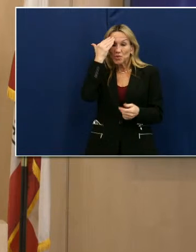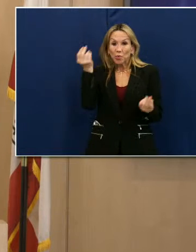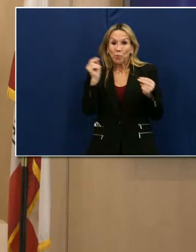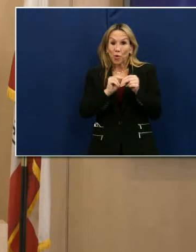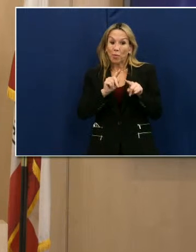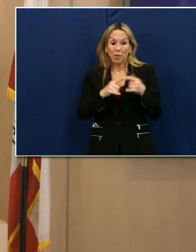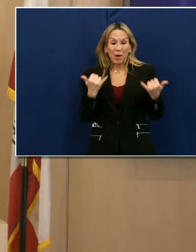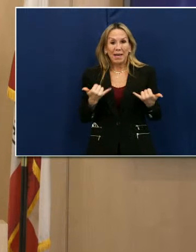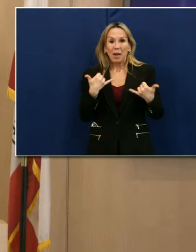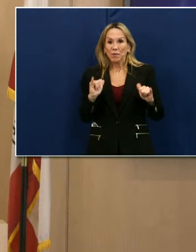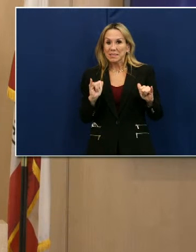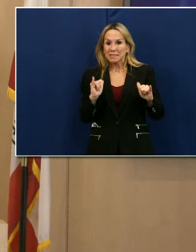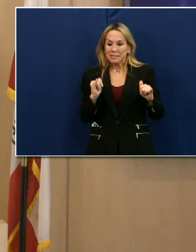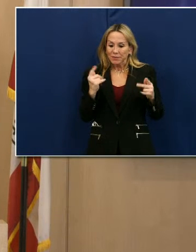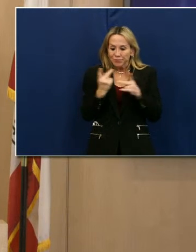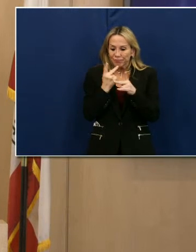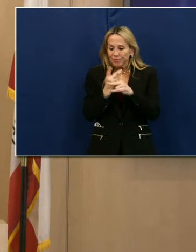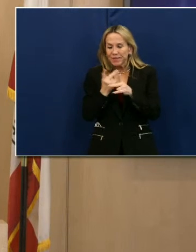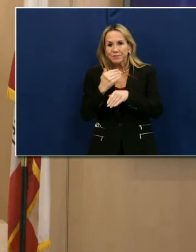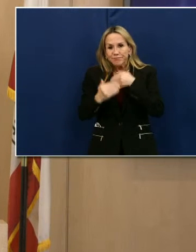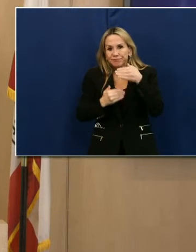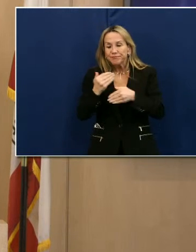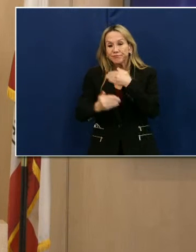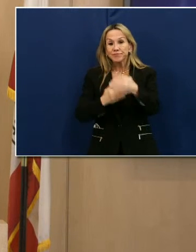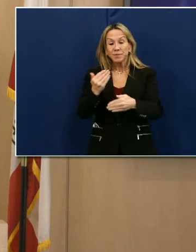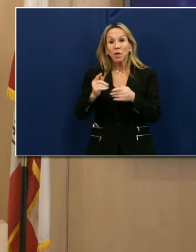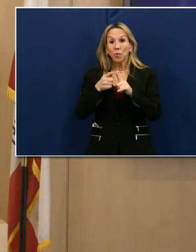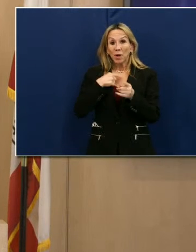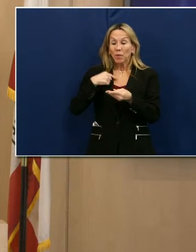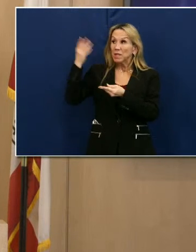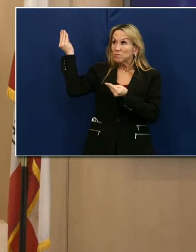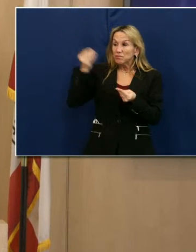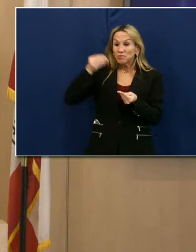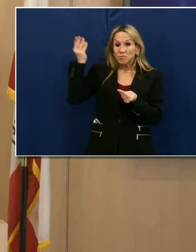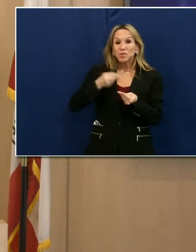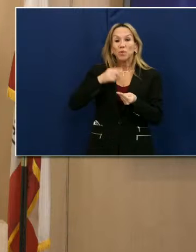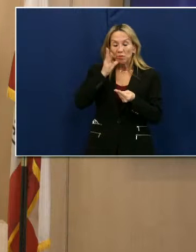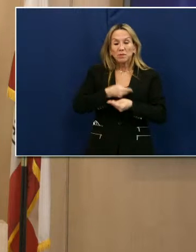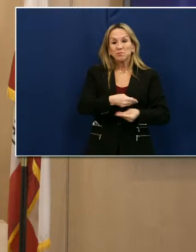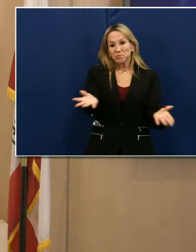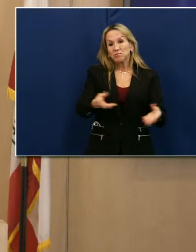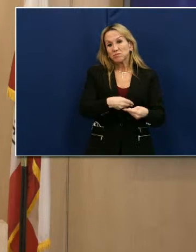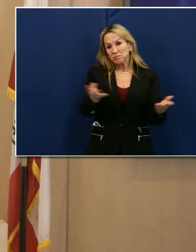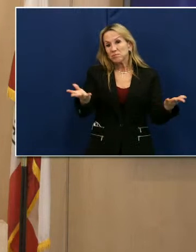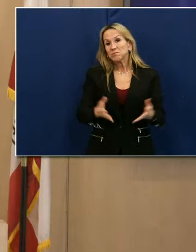a work in progress and a developing situation. So as we get more information, we'll be sure and share it with you.